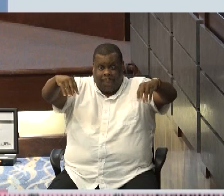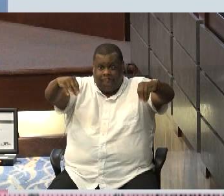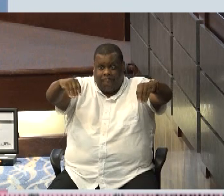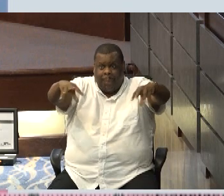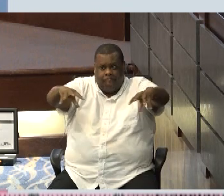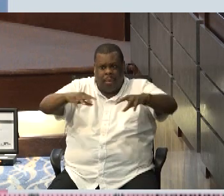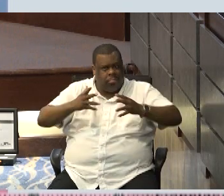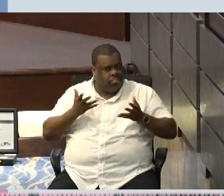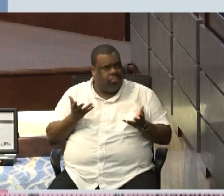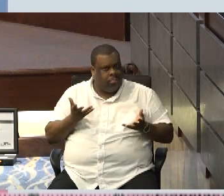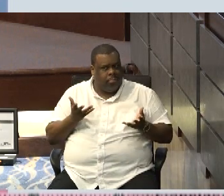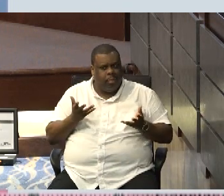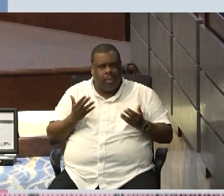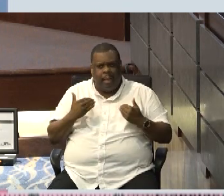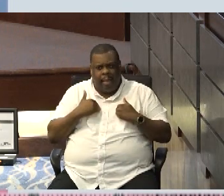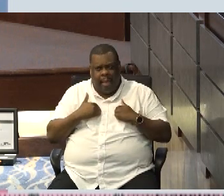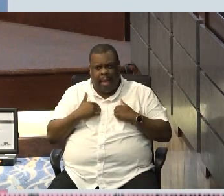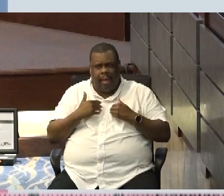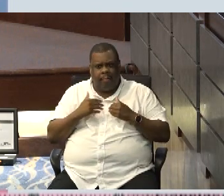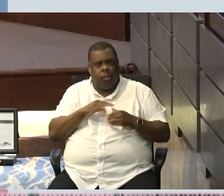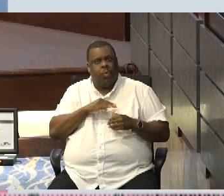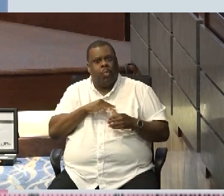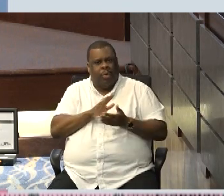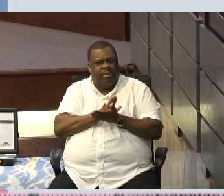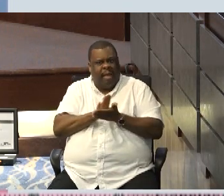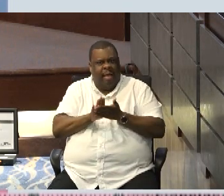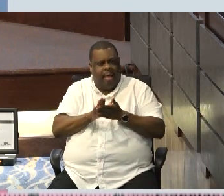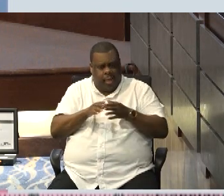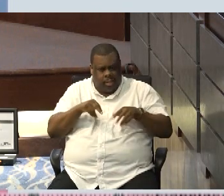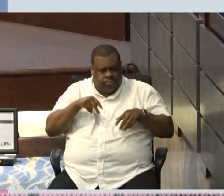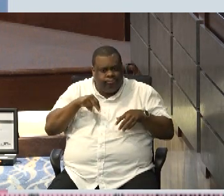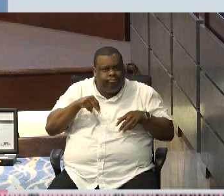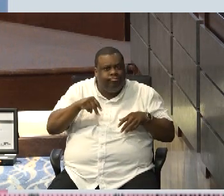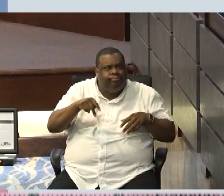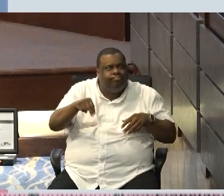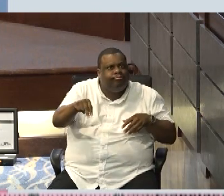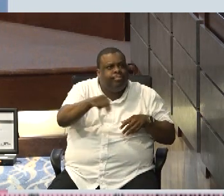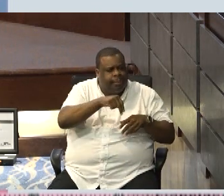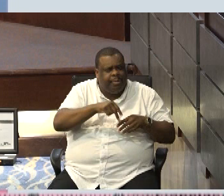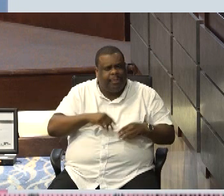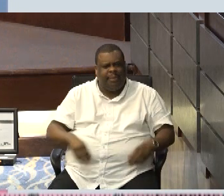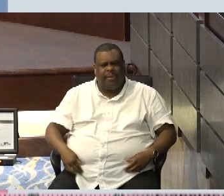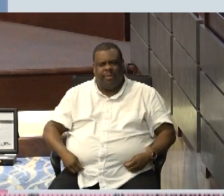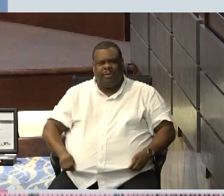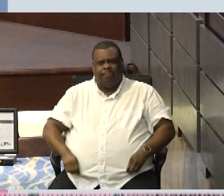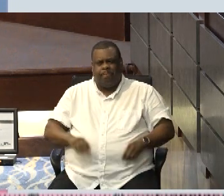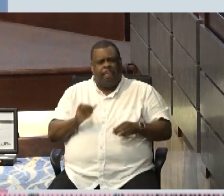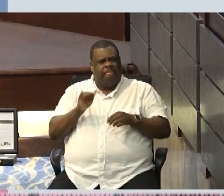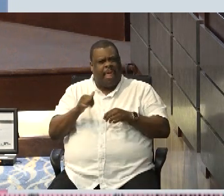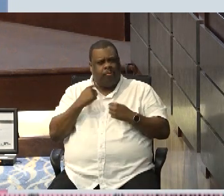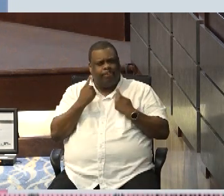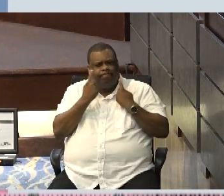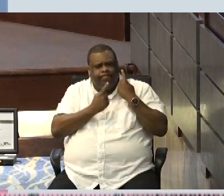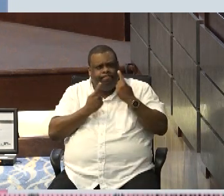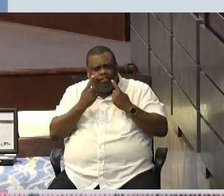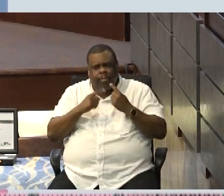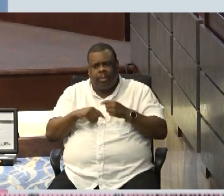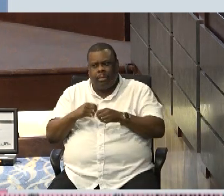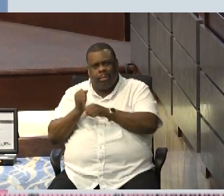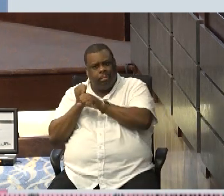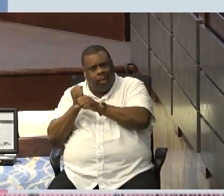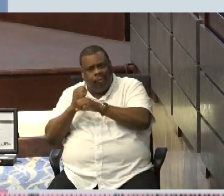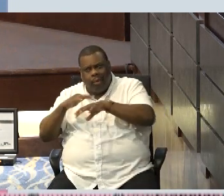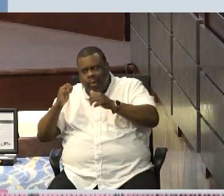still offerings for that street frontage. So these elements, such as the ball field, the convention center